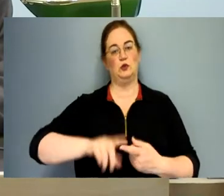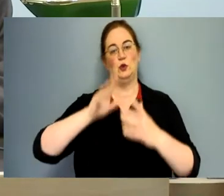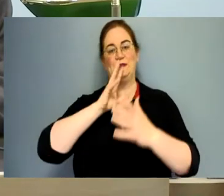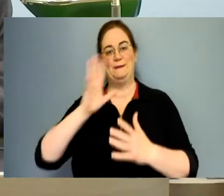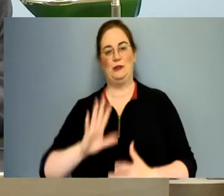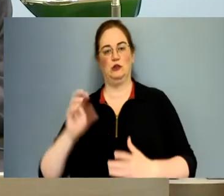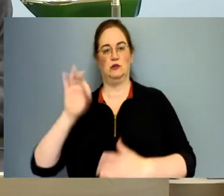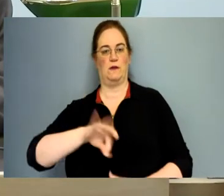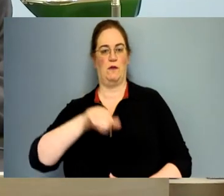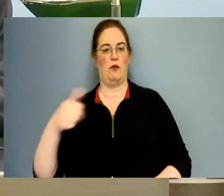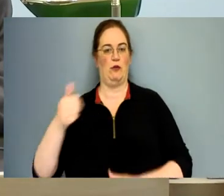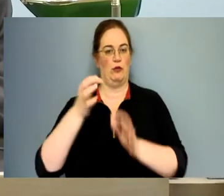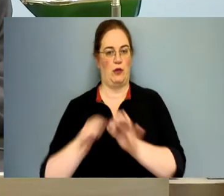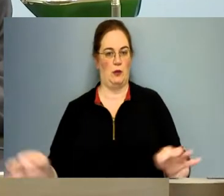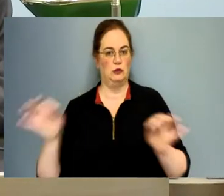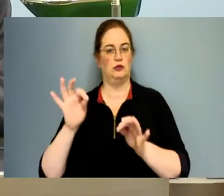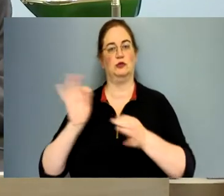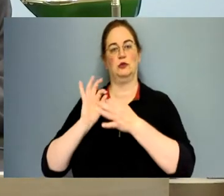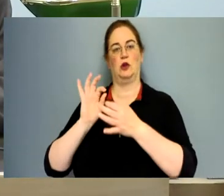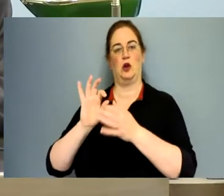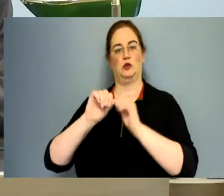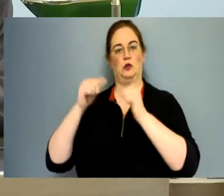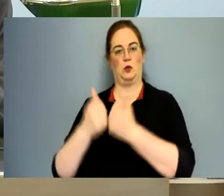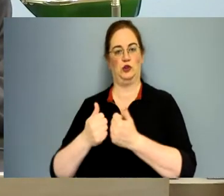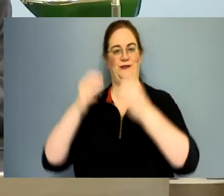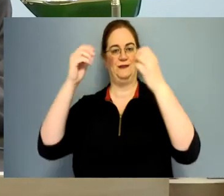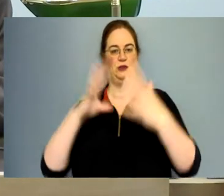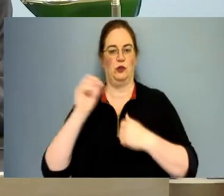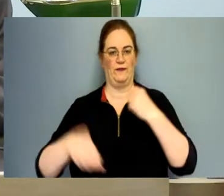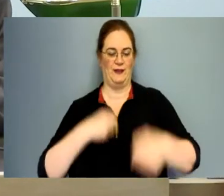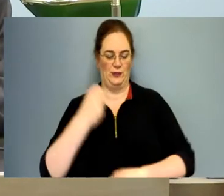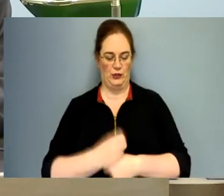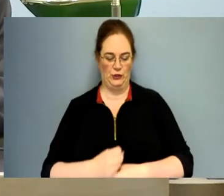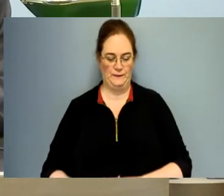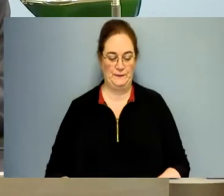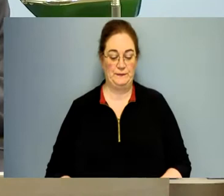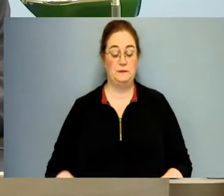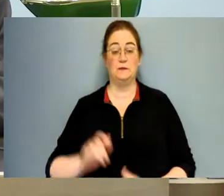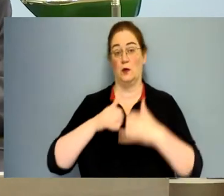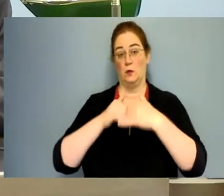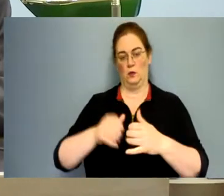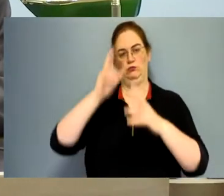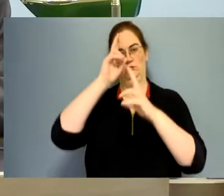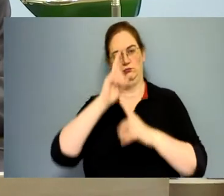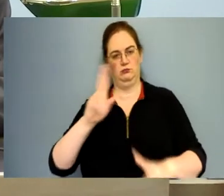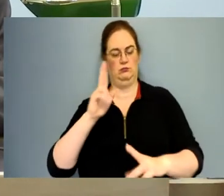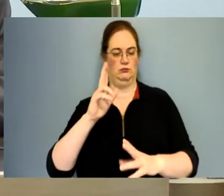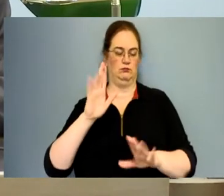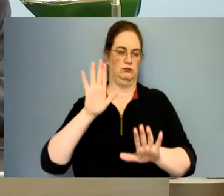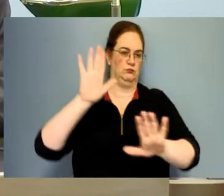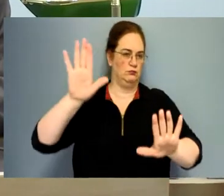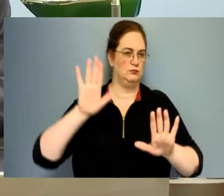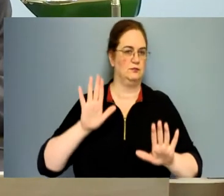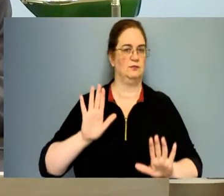of Other Languages Association Teacher of the Year, an award that honors